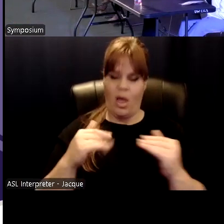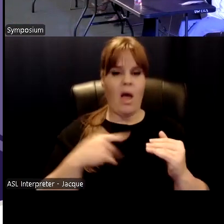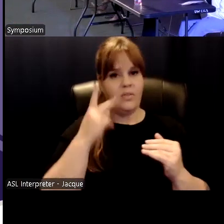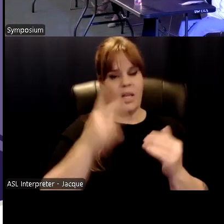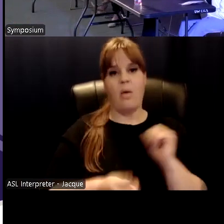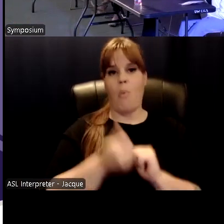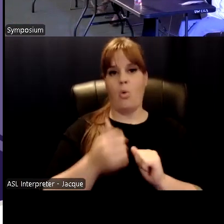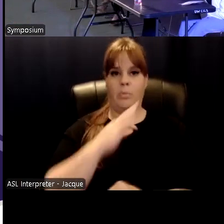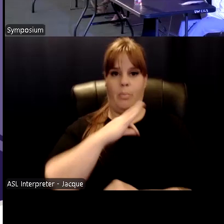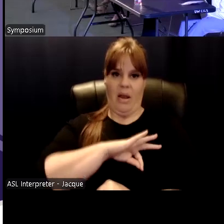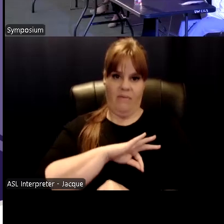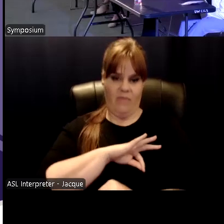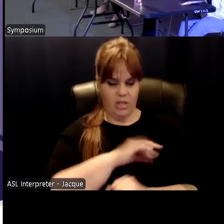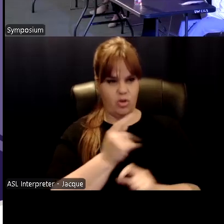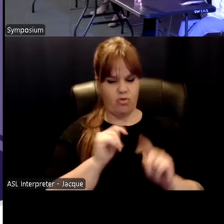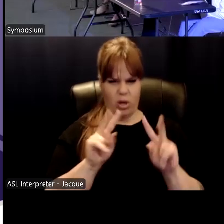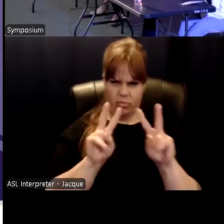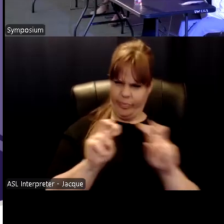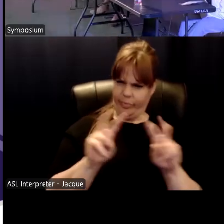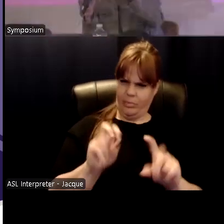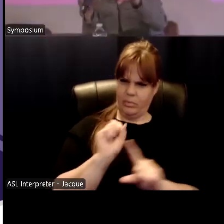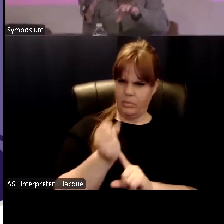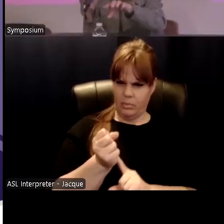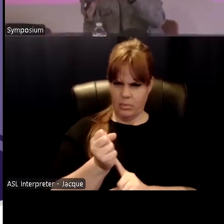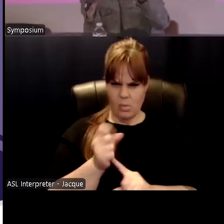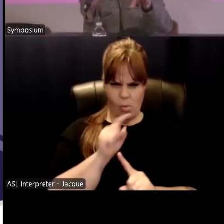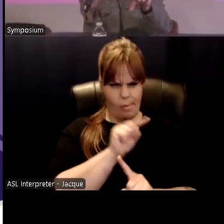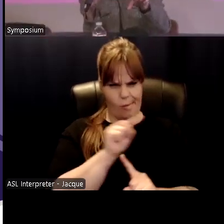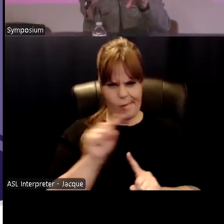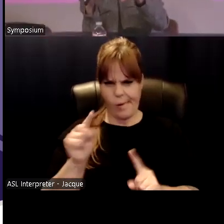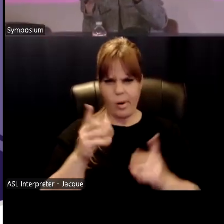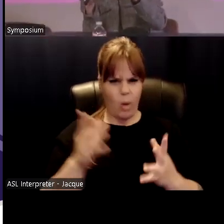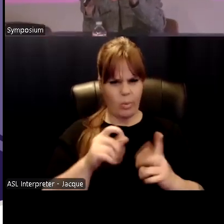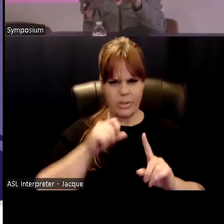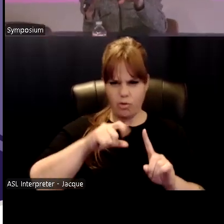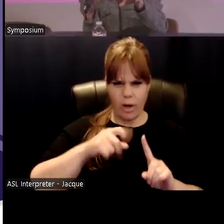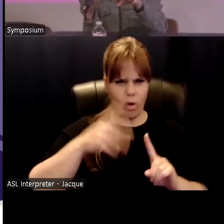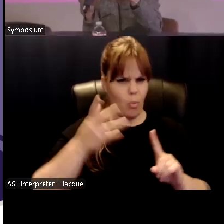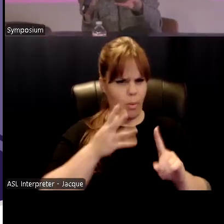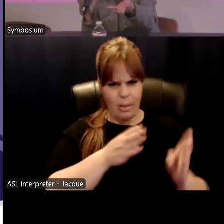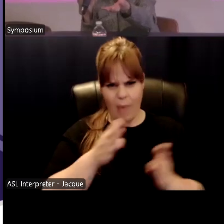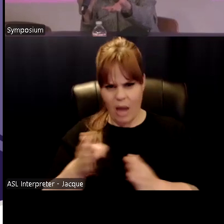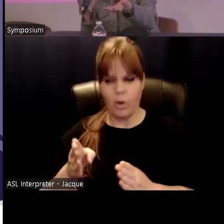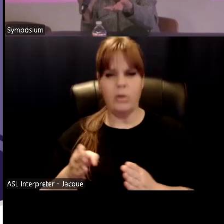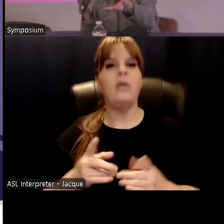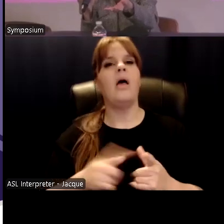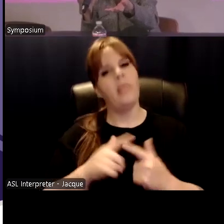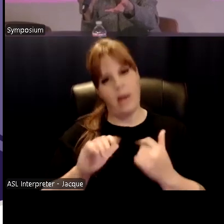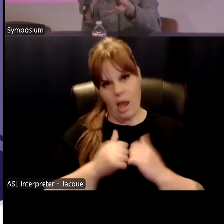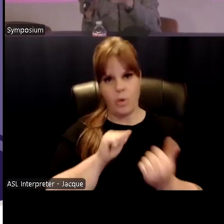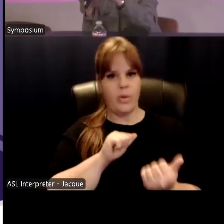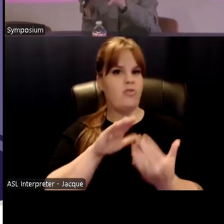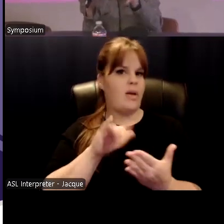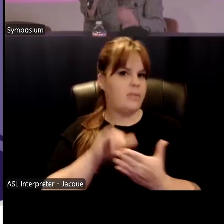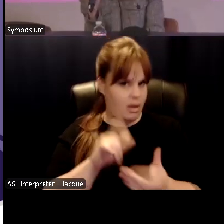trying to just go through and analyze those situations and see if we can see any patterns, any triggers, and then how we can try to address those, right?